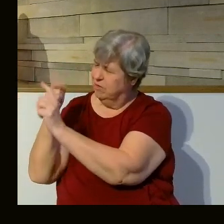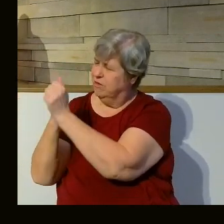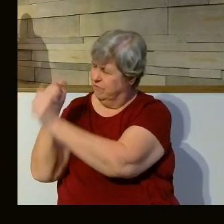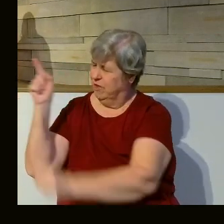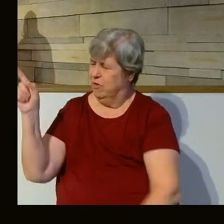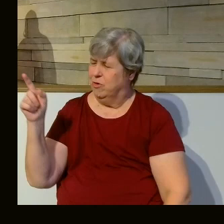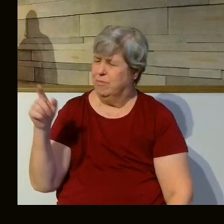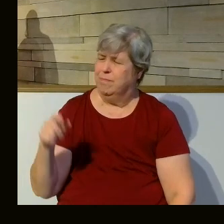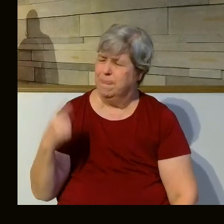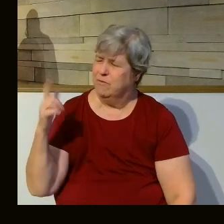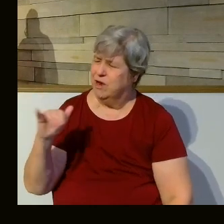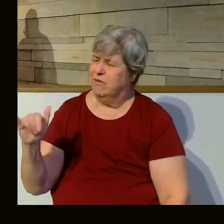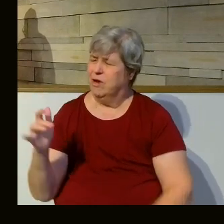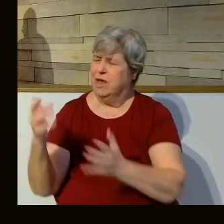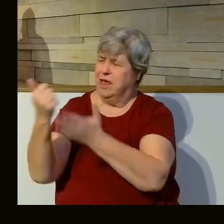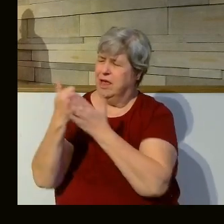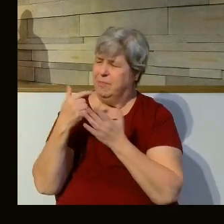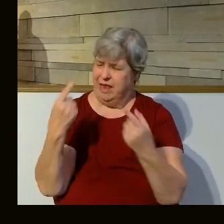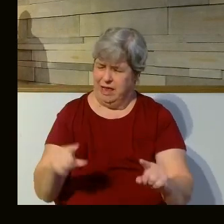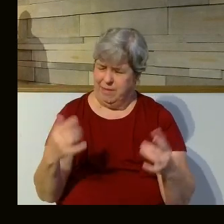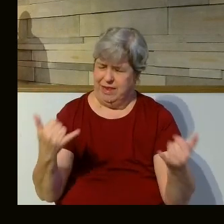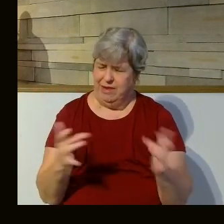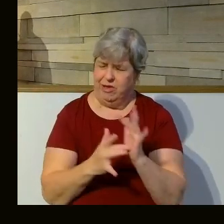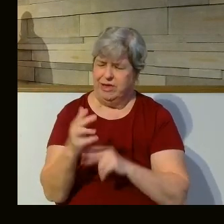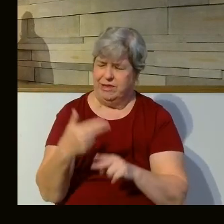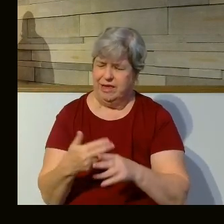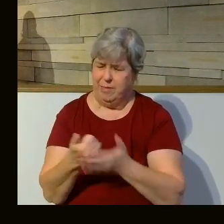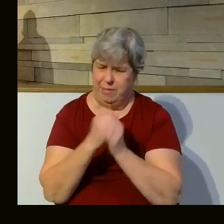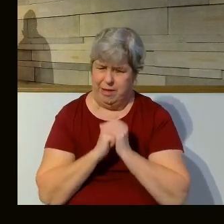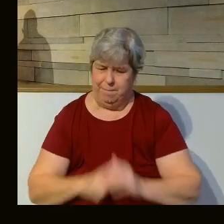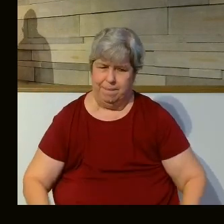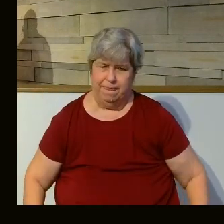you for salvation forever. Lord, make that so in Jesus' name I pray. Amen.